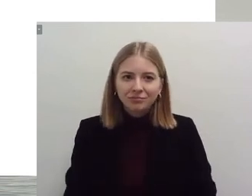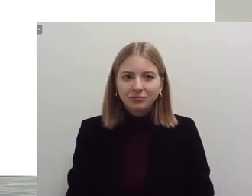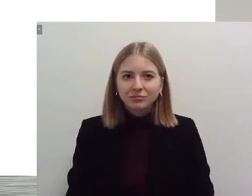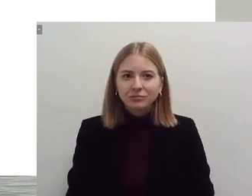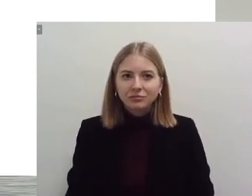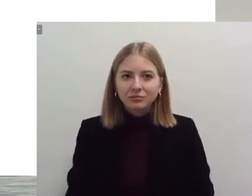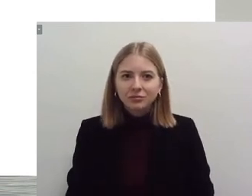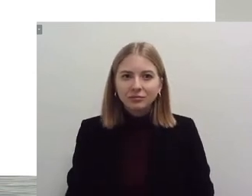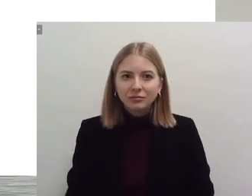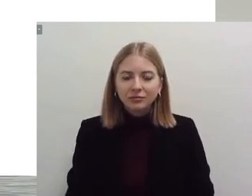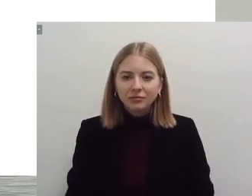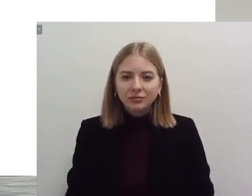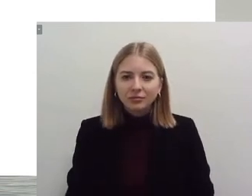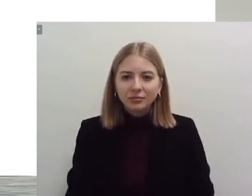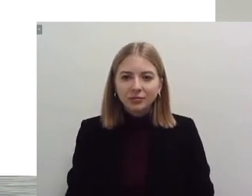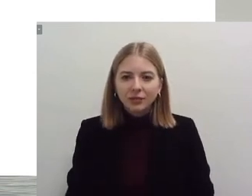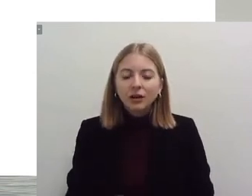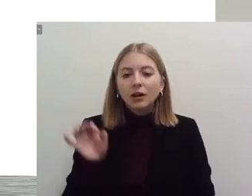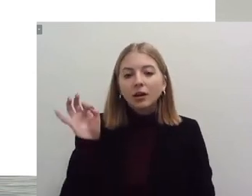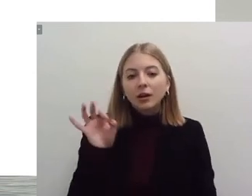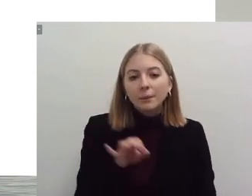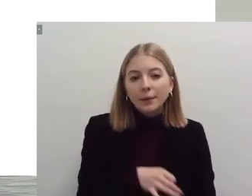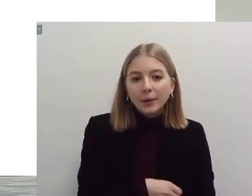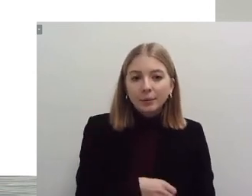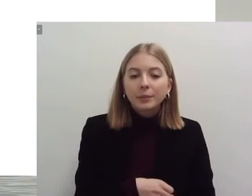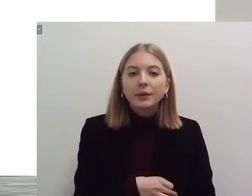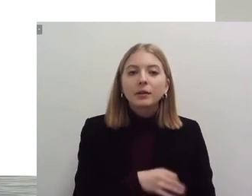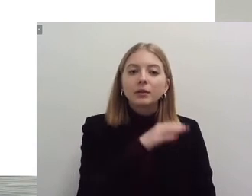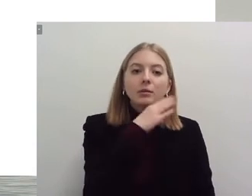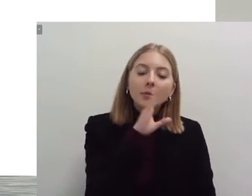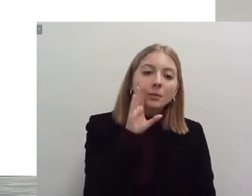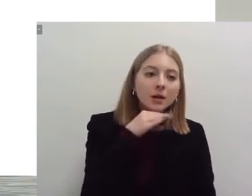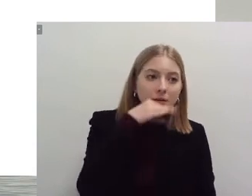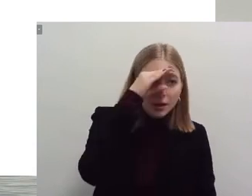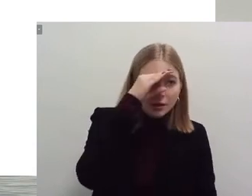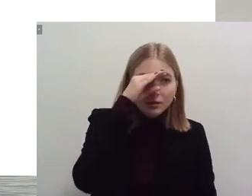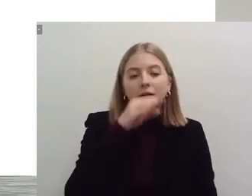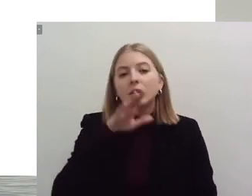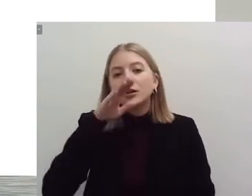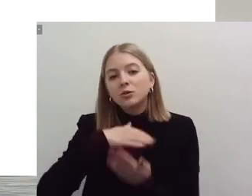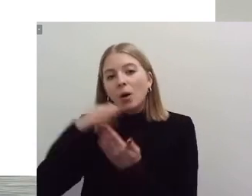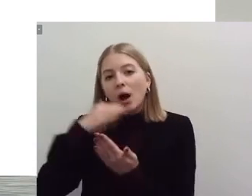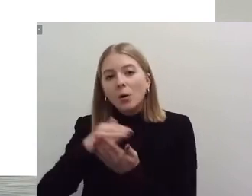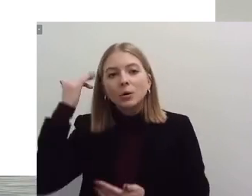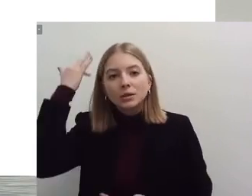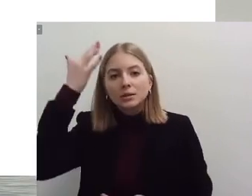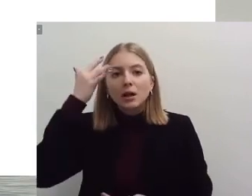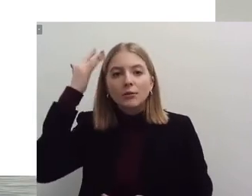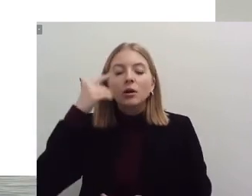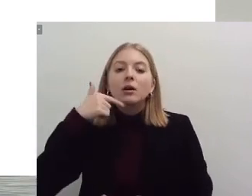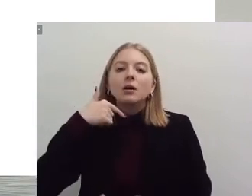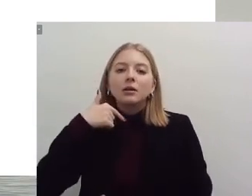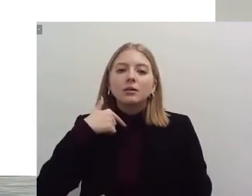of these kids also think that, for example, the right